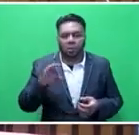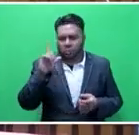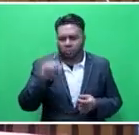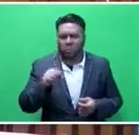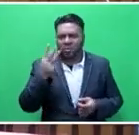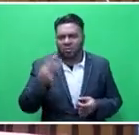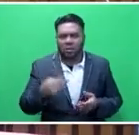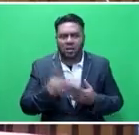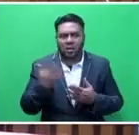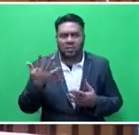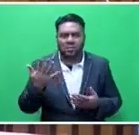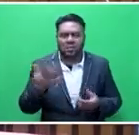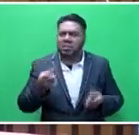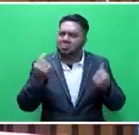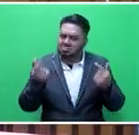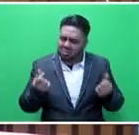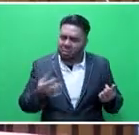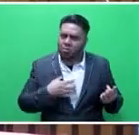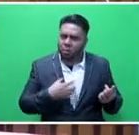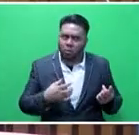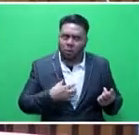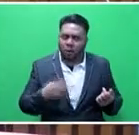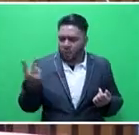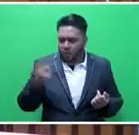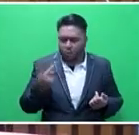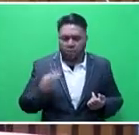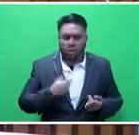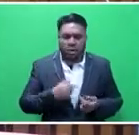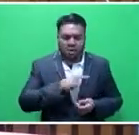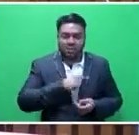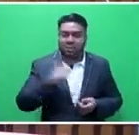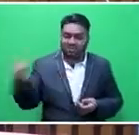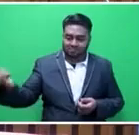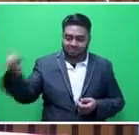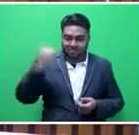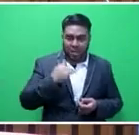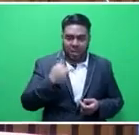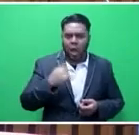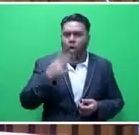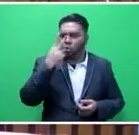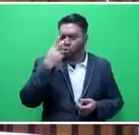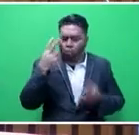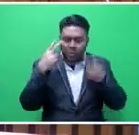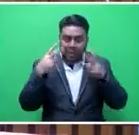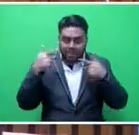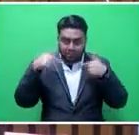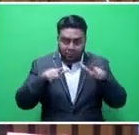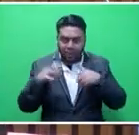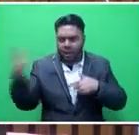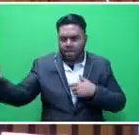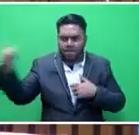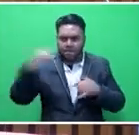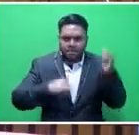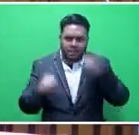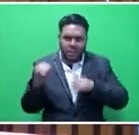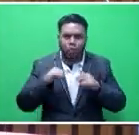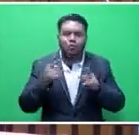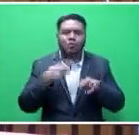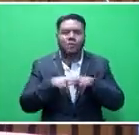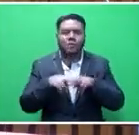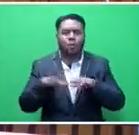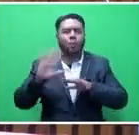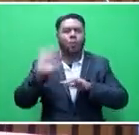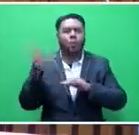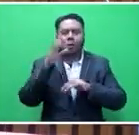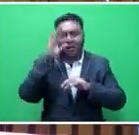3 days, making it further easier, both for our citizens coming back and tourists coming back to Fiji. Every country in the world